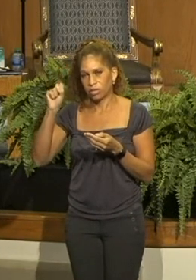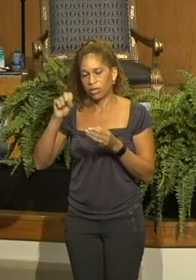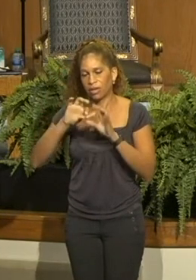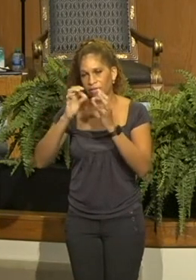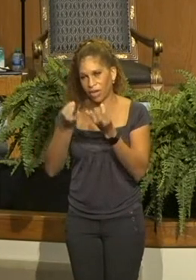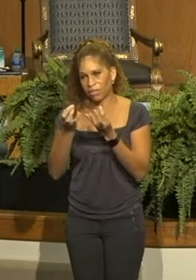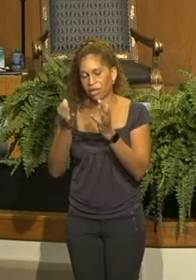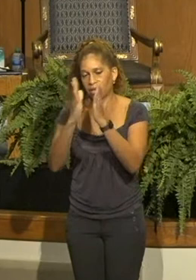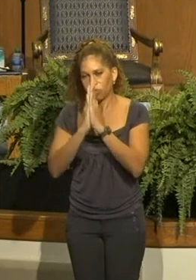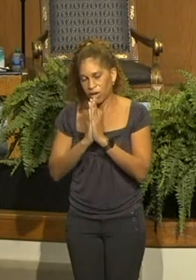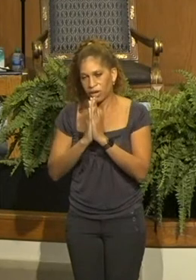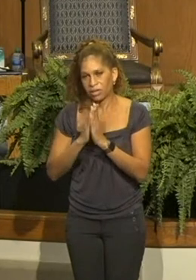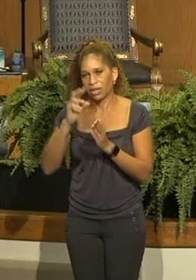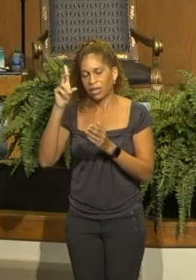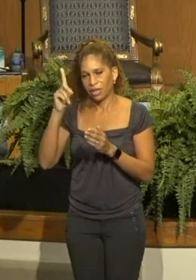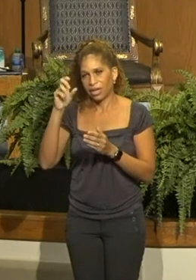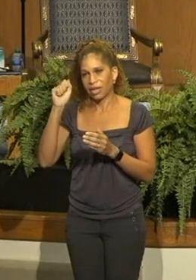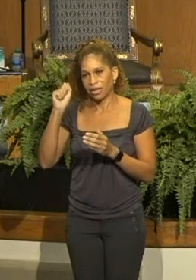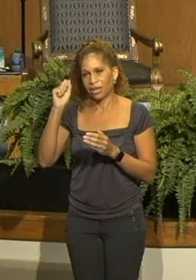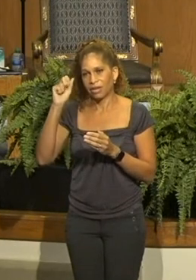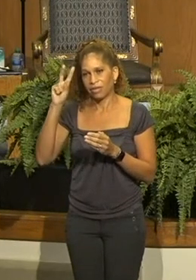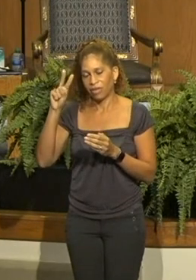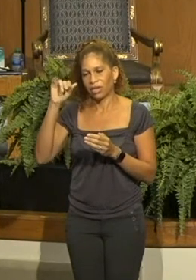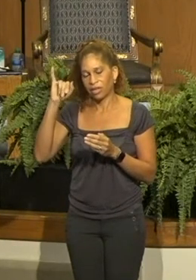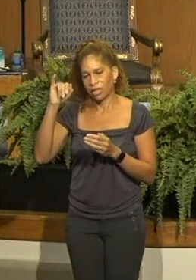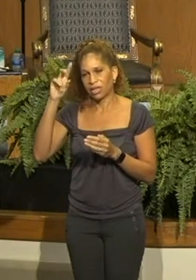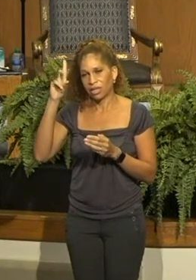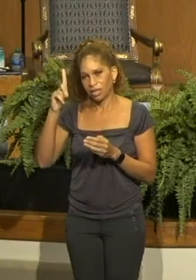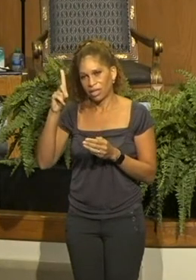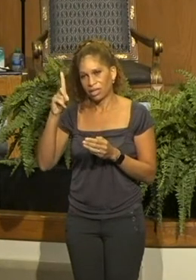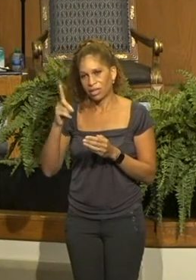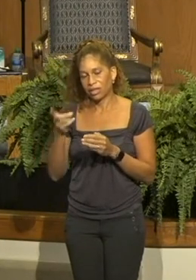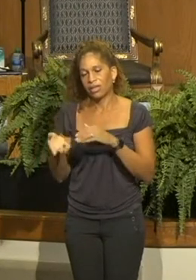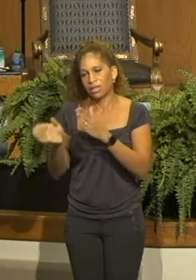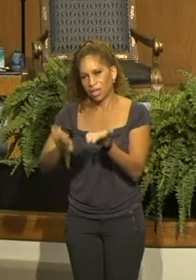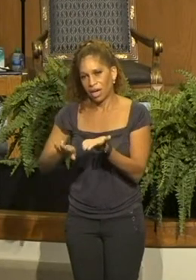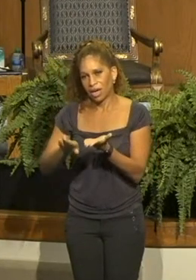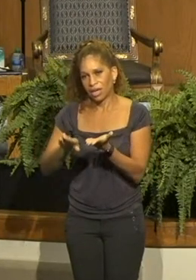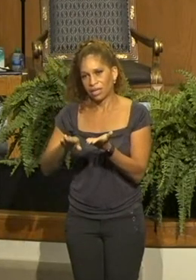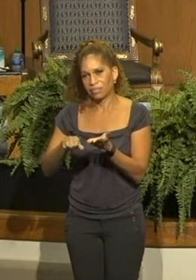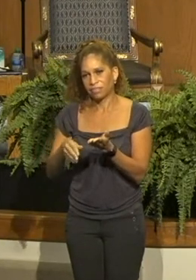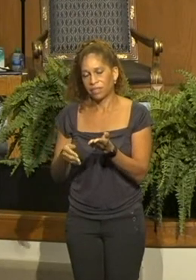member David Walters transitioned to glory on last night.